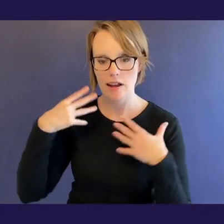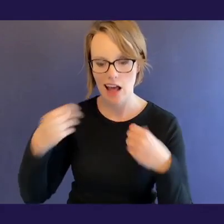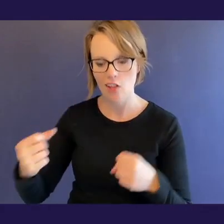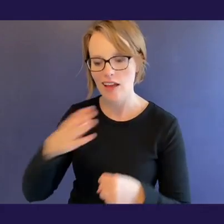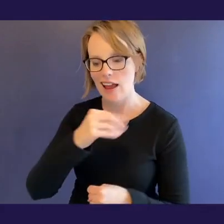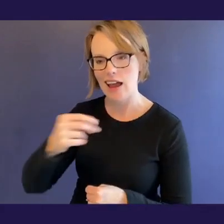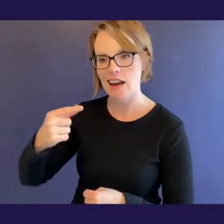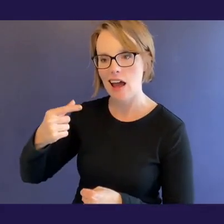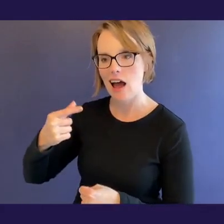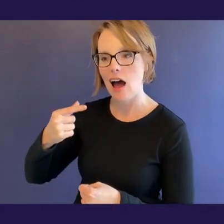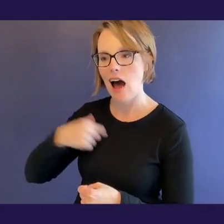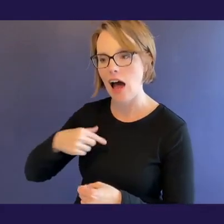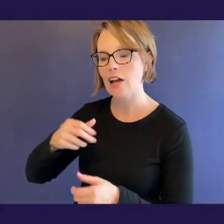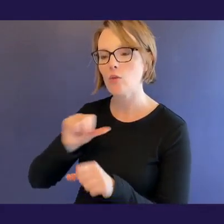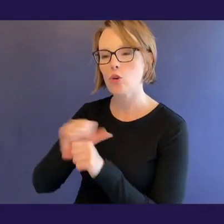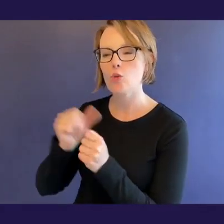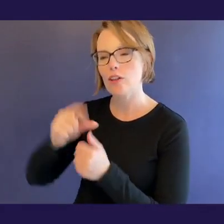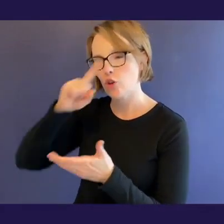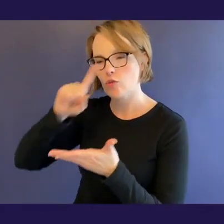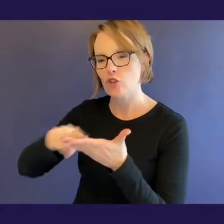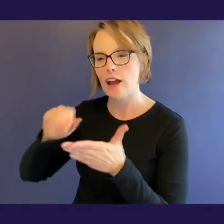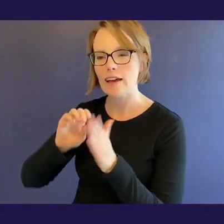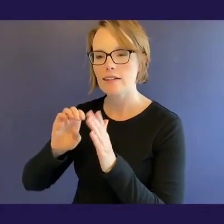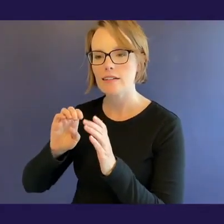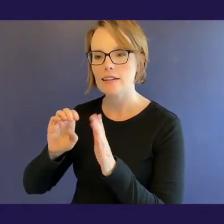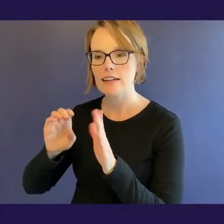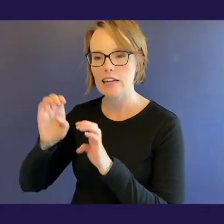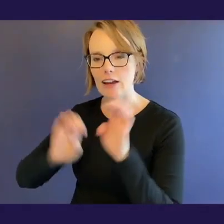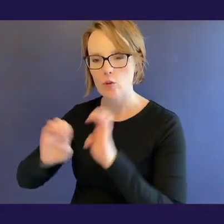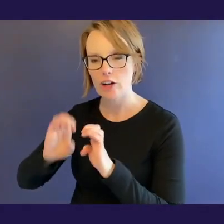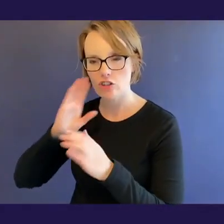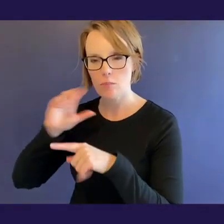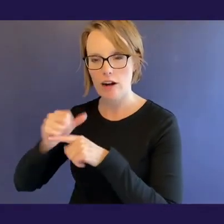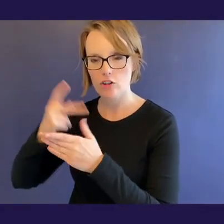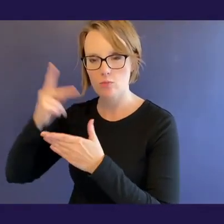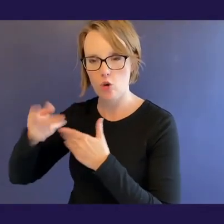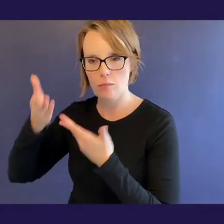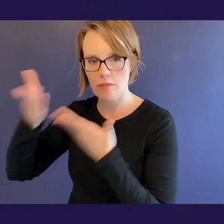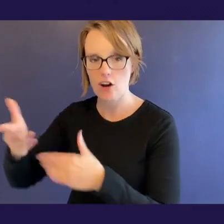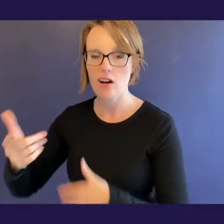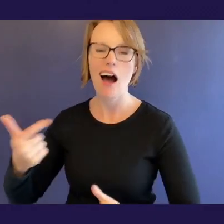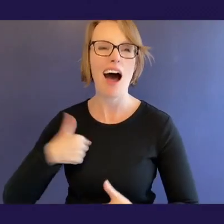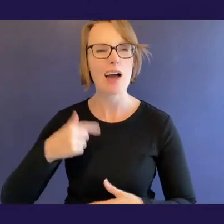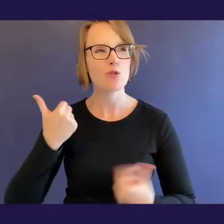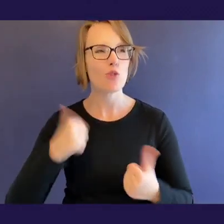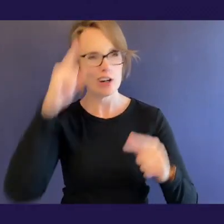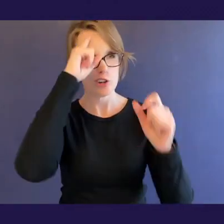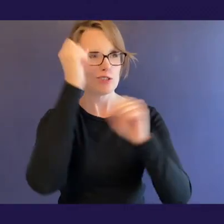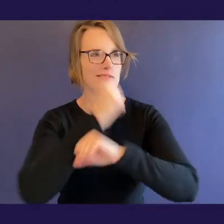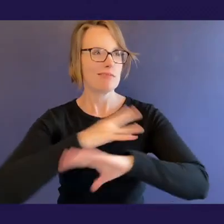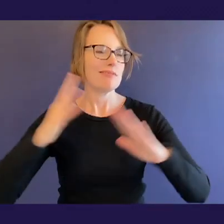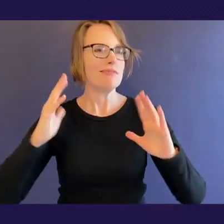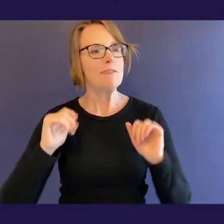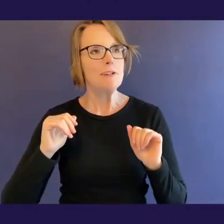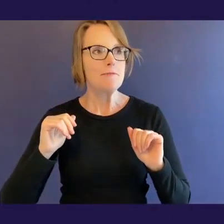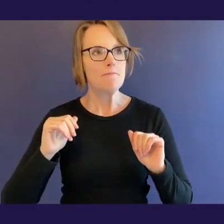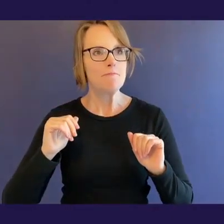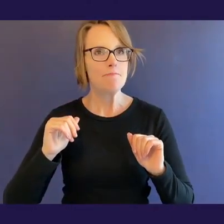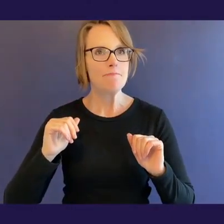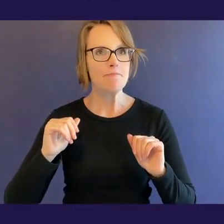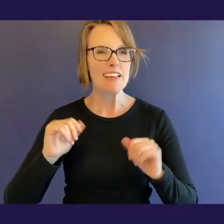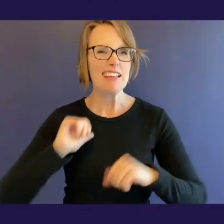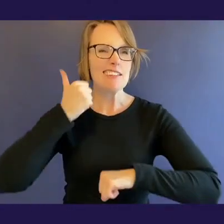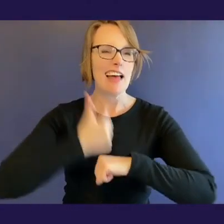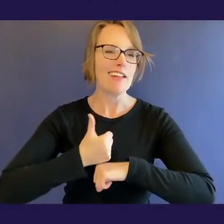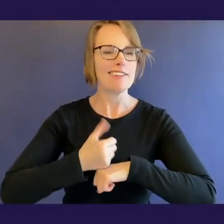Evaluation and Practice program there. I'm sort of setting the stage here for thinking about individual and informational level